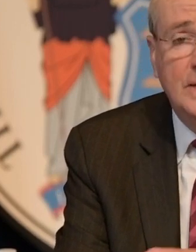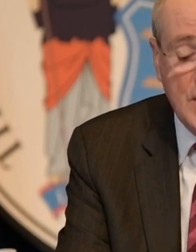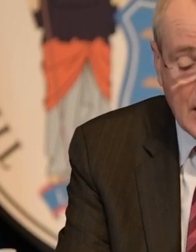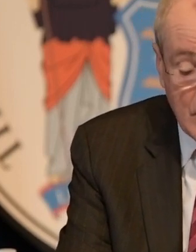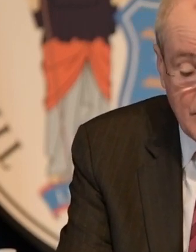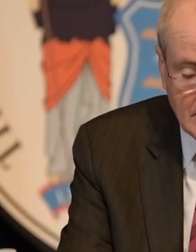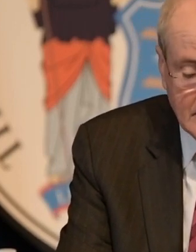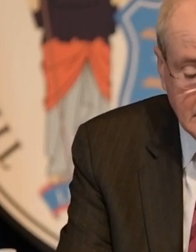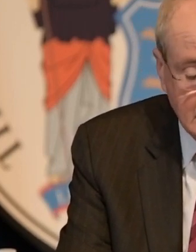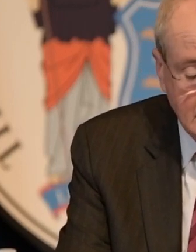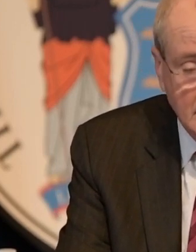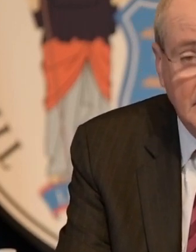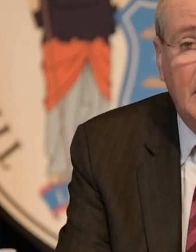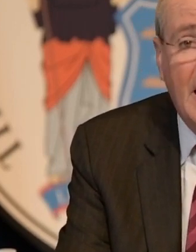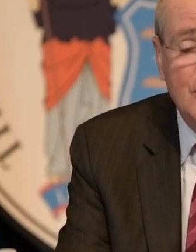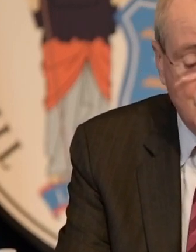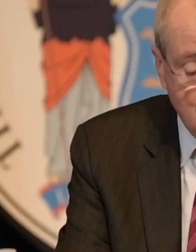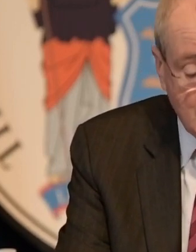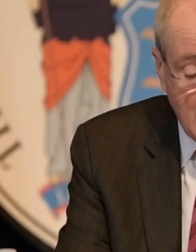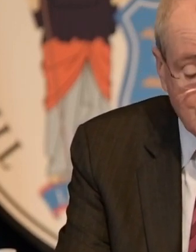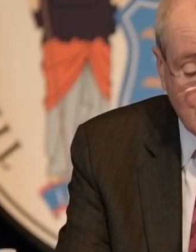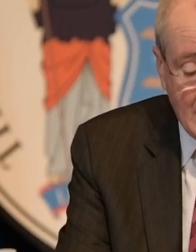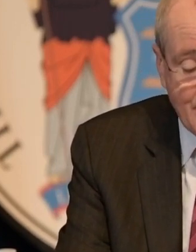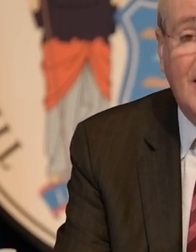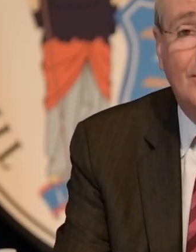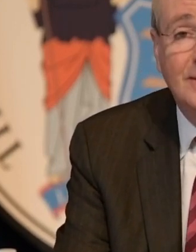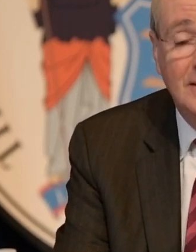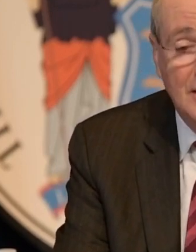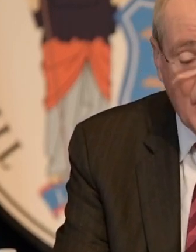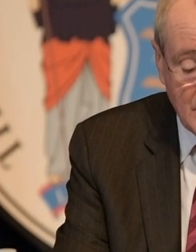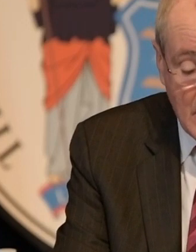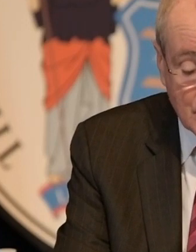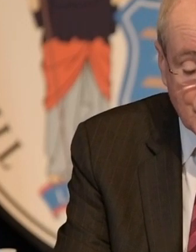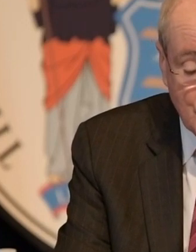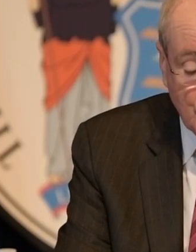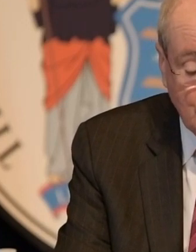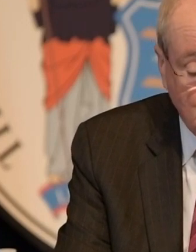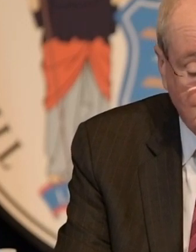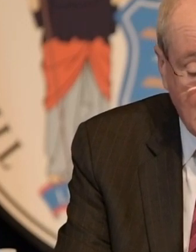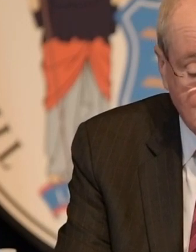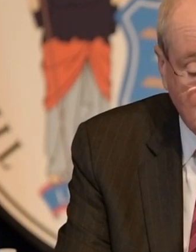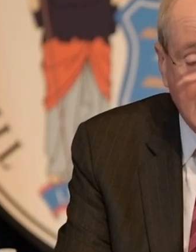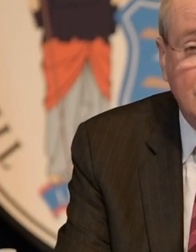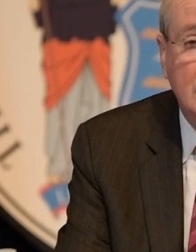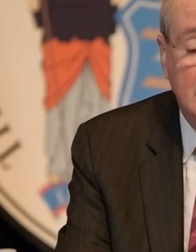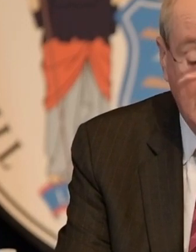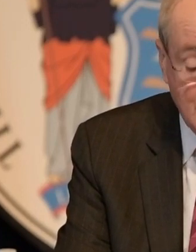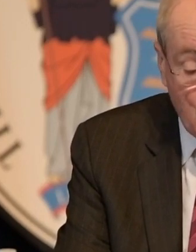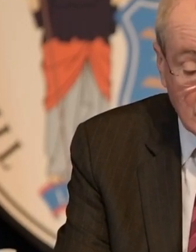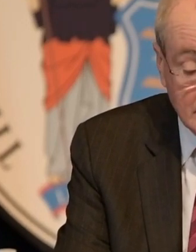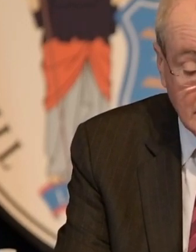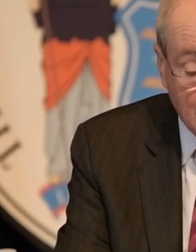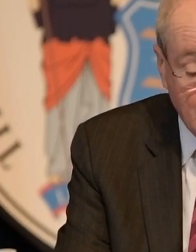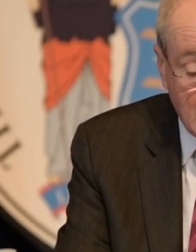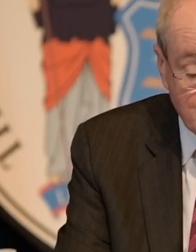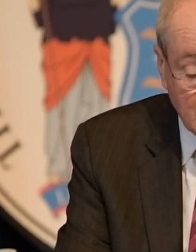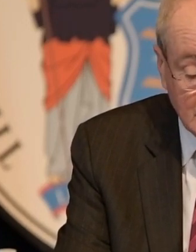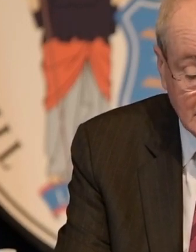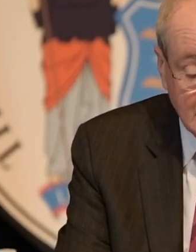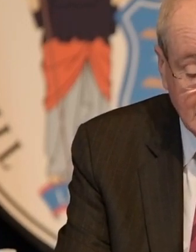slowly Jack rebounded. And last Thursday, he was clapped out by the doctors and nurses who saved his life as he walked out